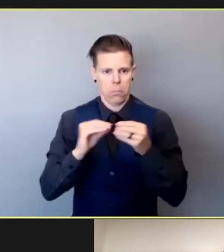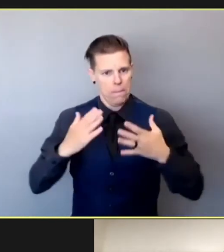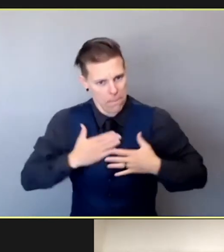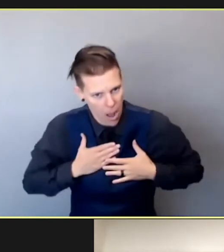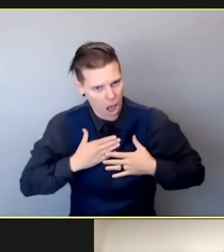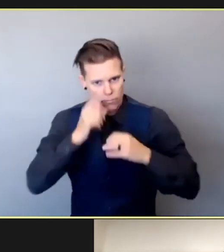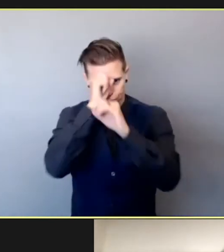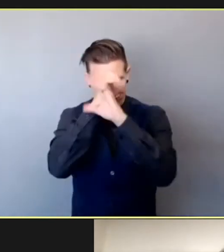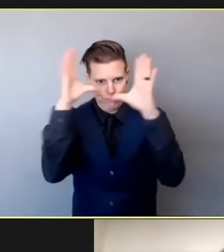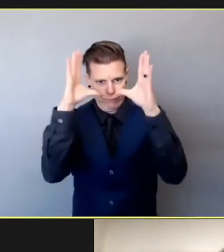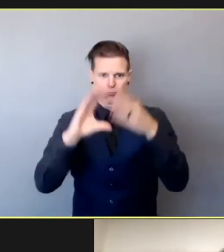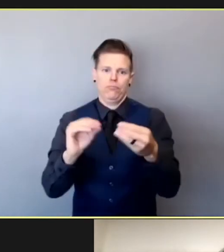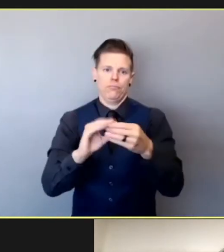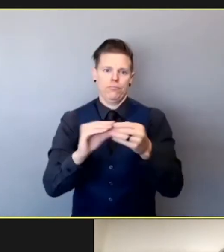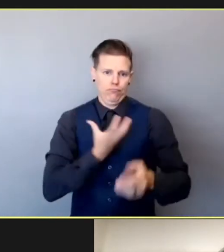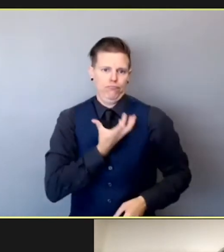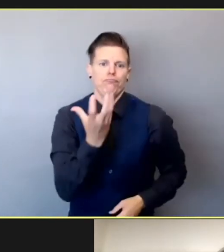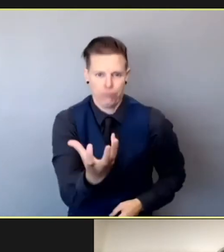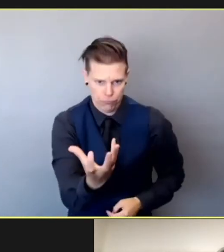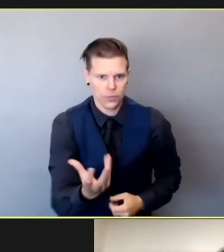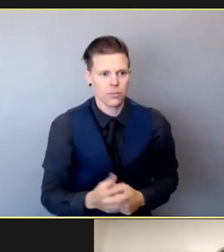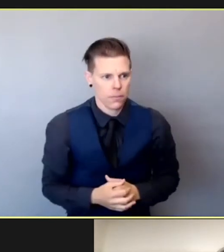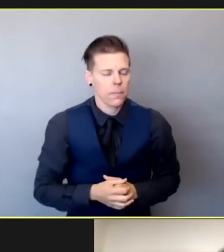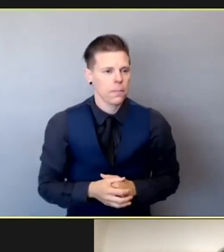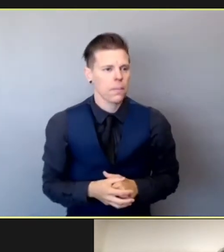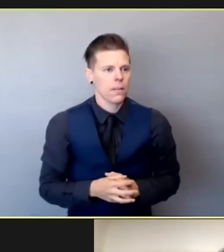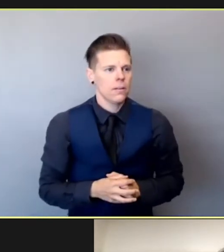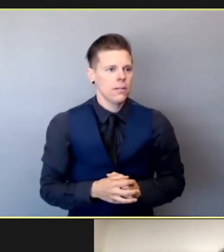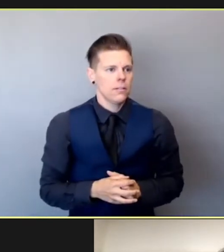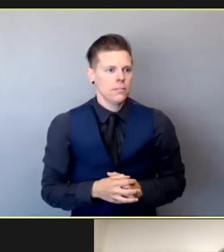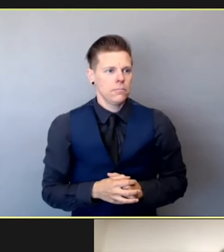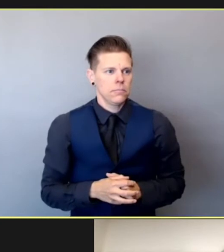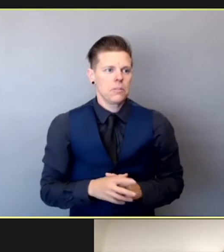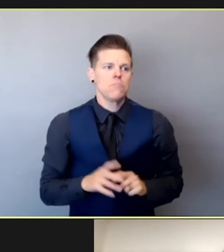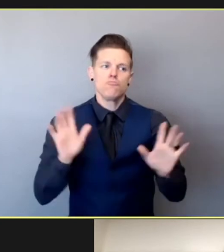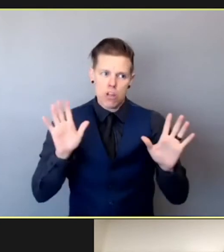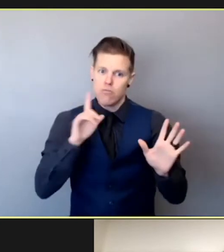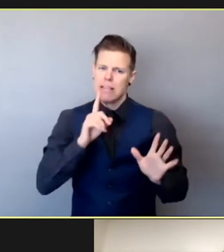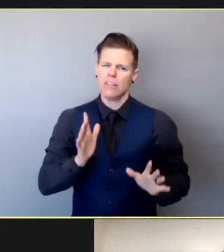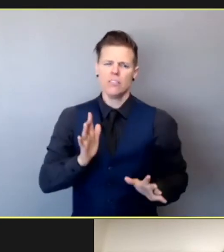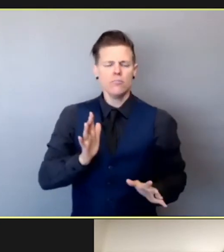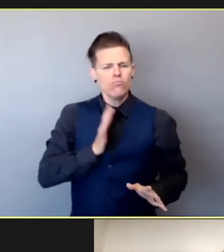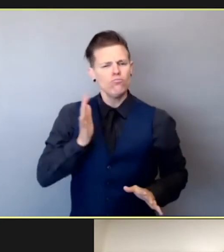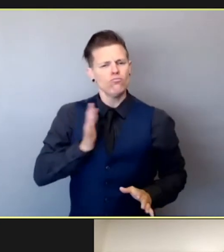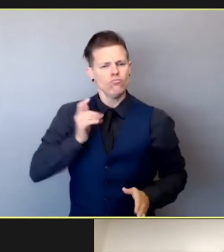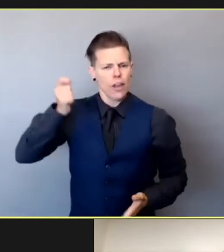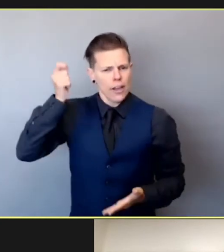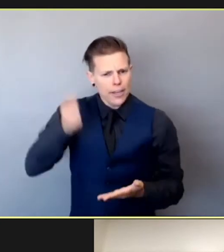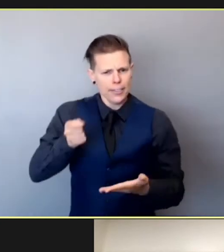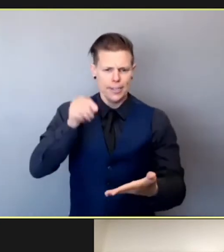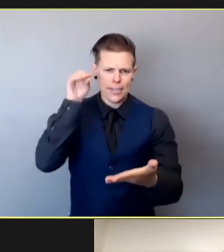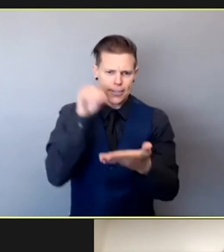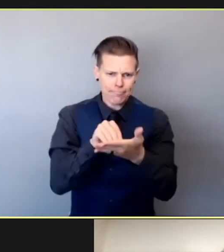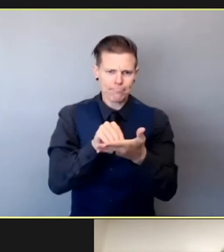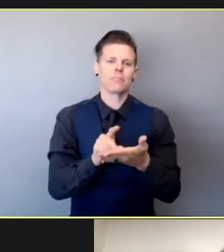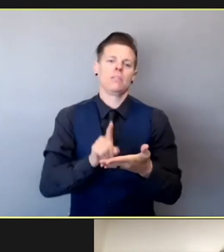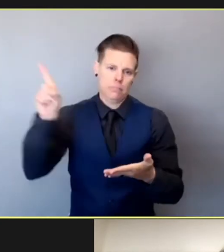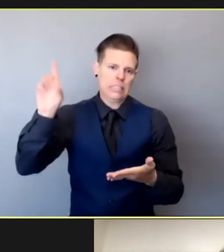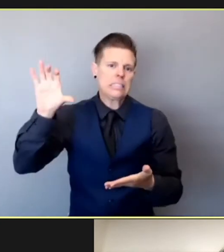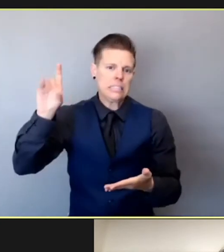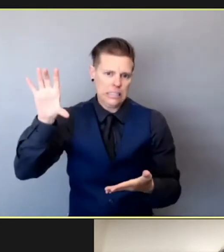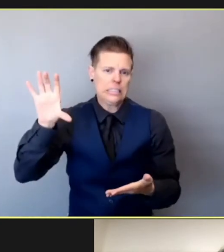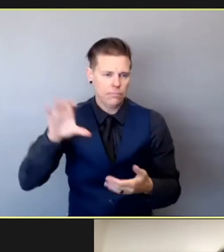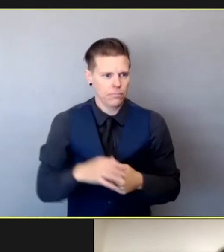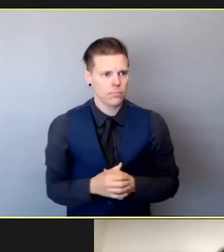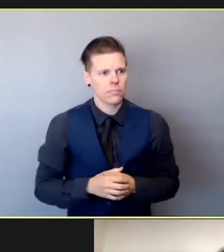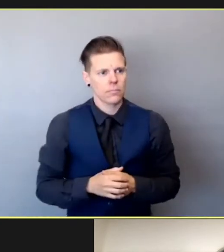myself. My preferences is the state recommendation, but we're looking at all of it again. Next. Thank you so